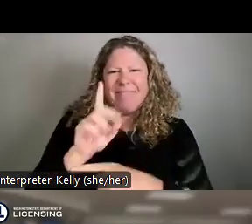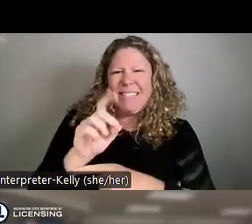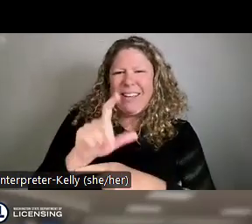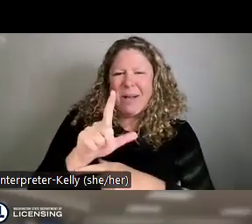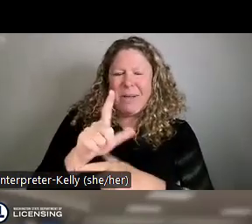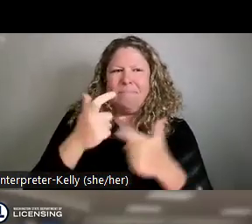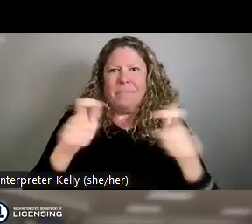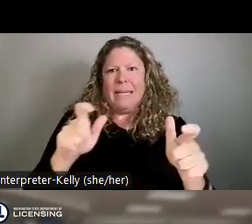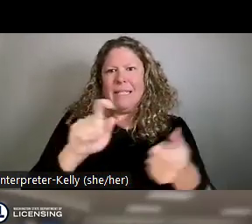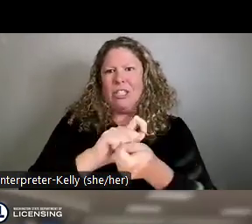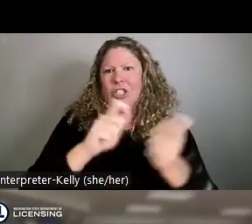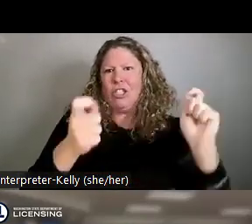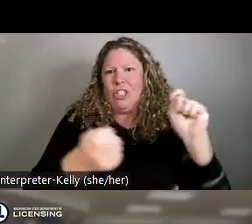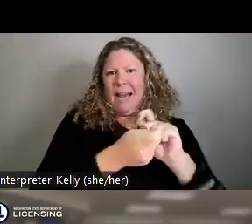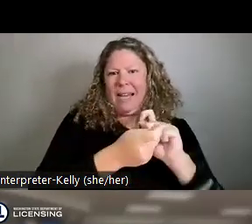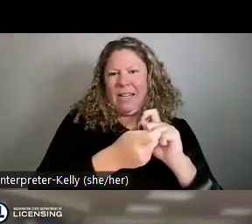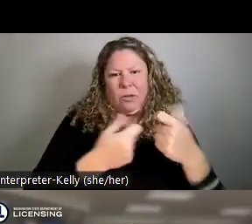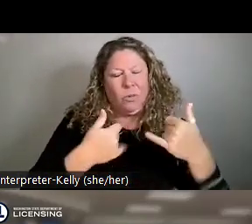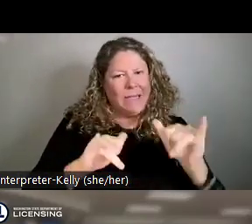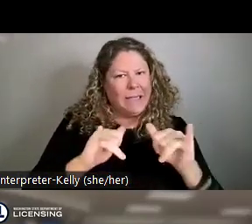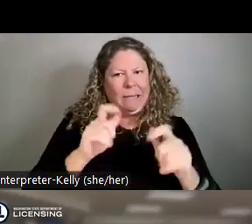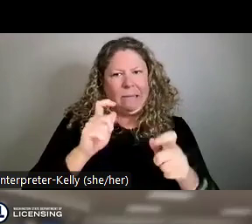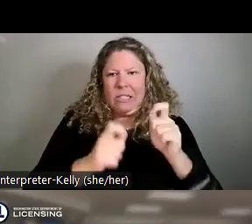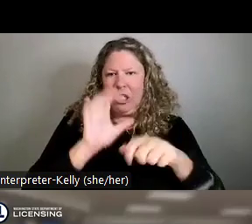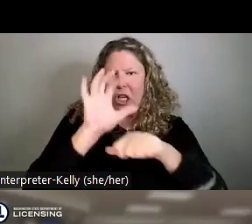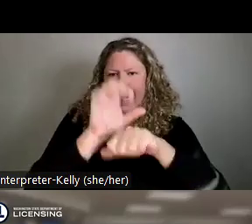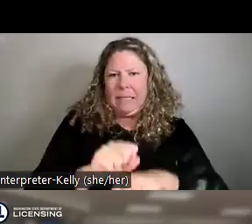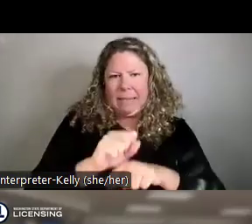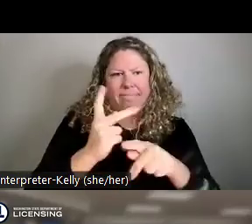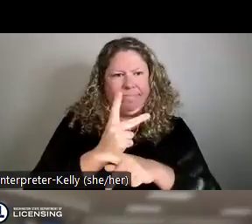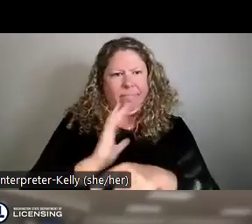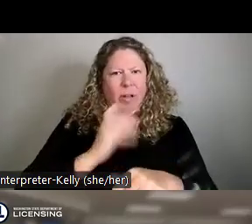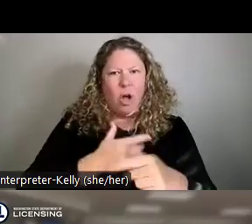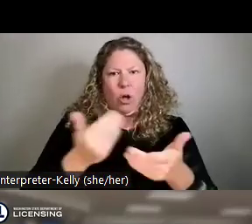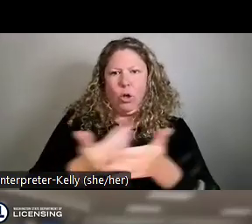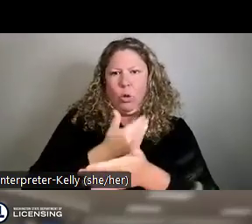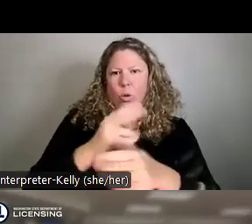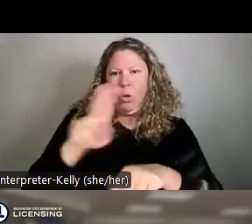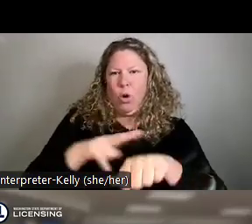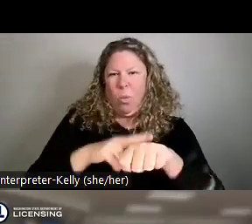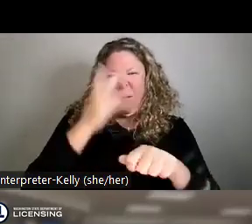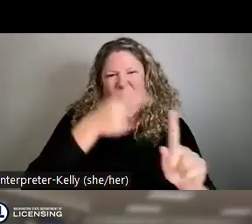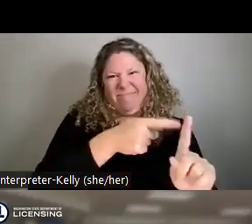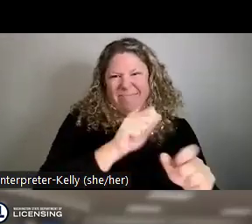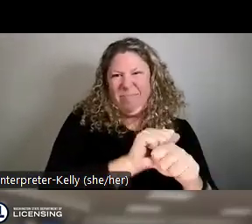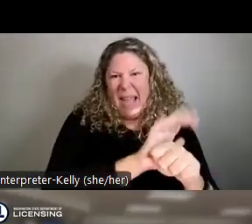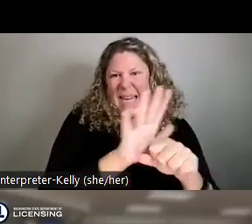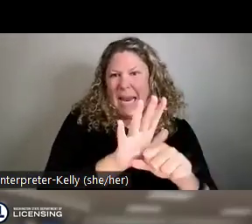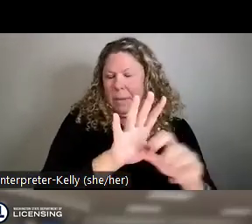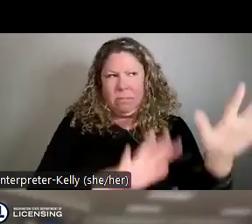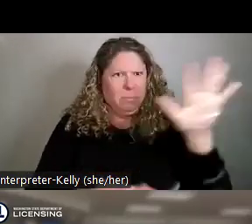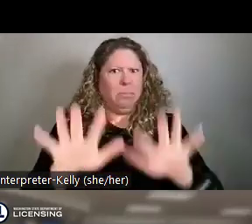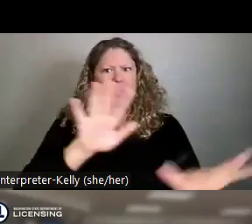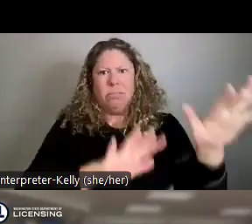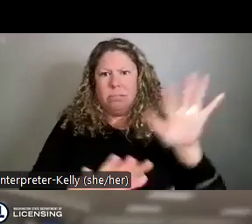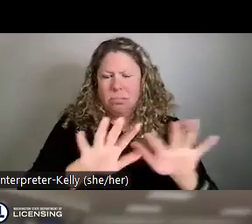change, and we're still adjusting and finding our new normal after the pandemic. We had also